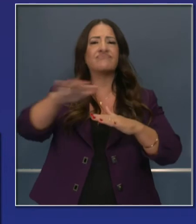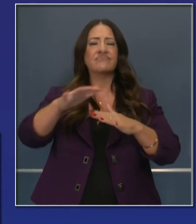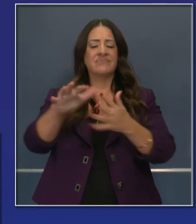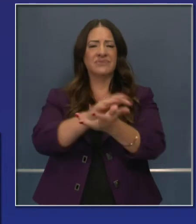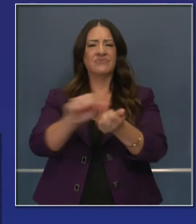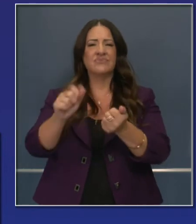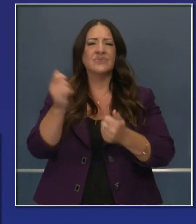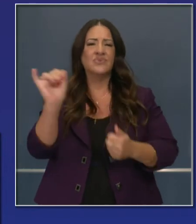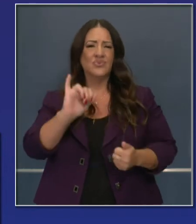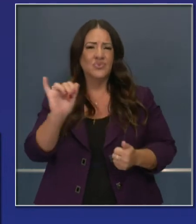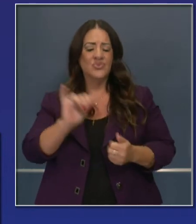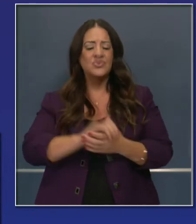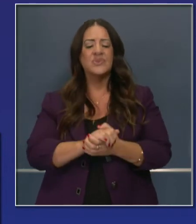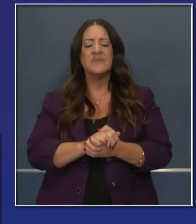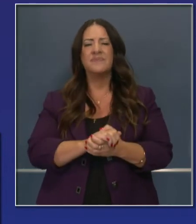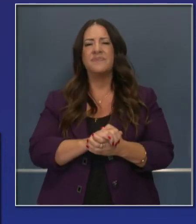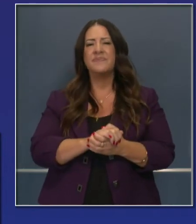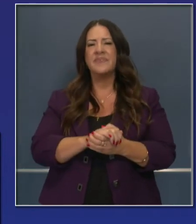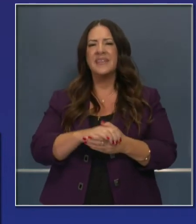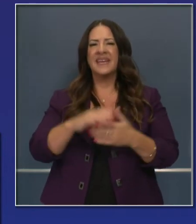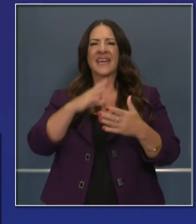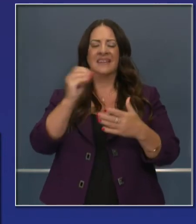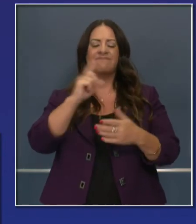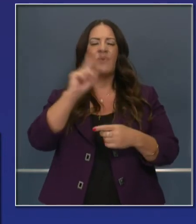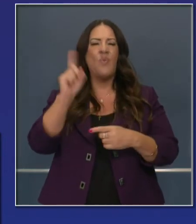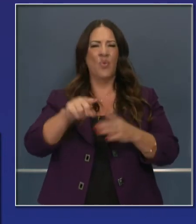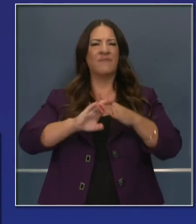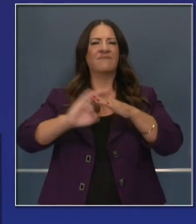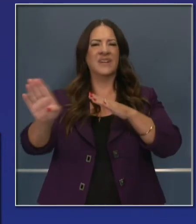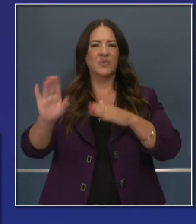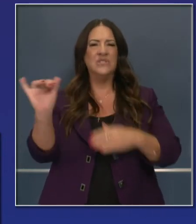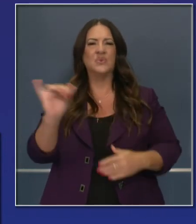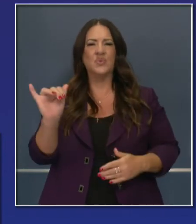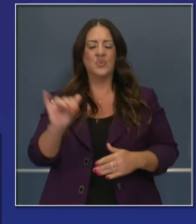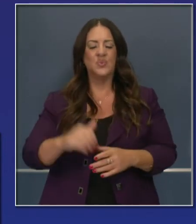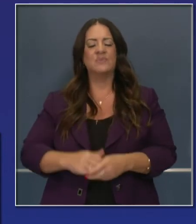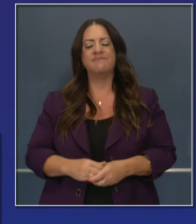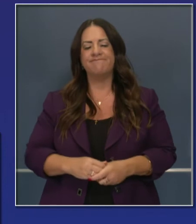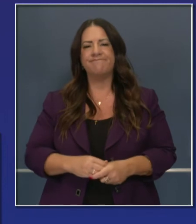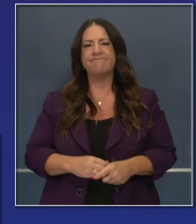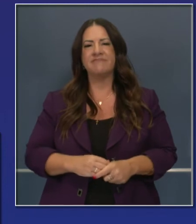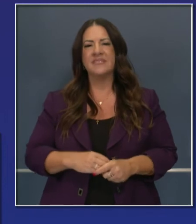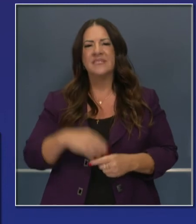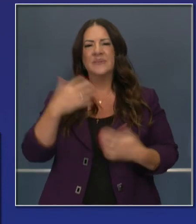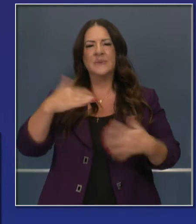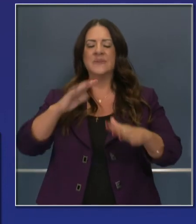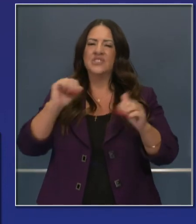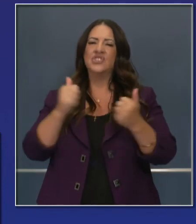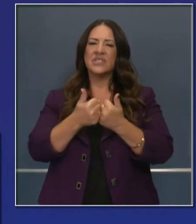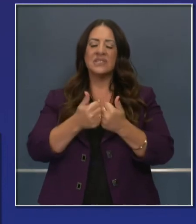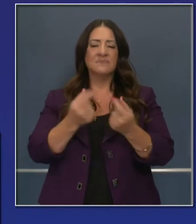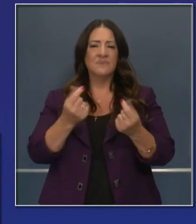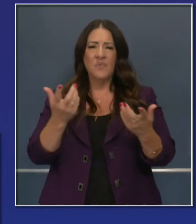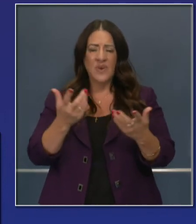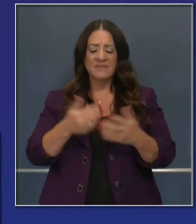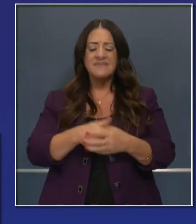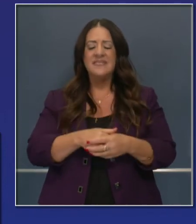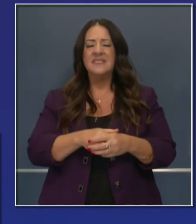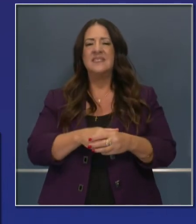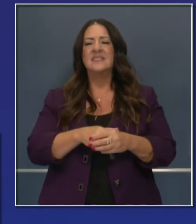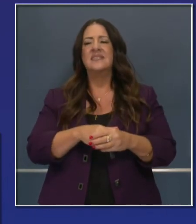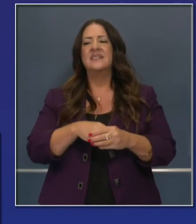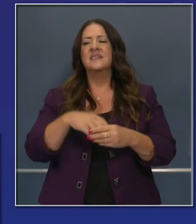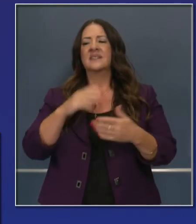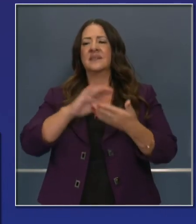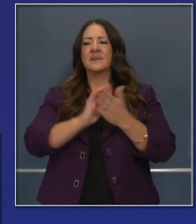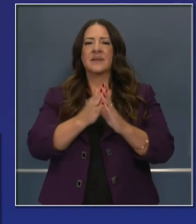area. Familiar evacuation orders and challenge right now that's been made